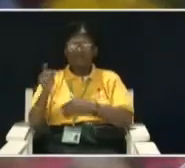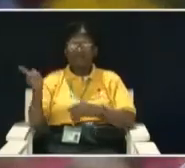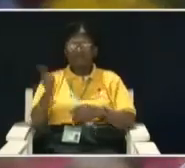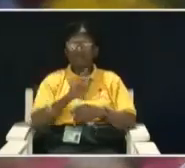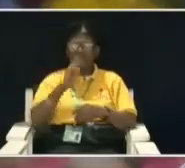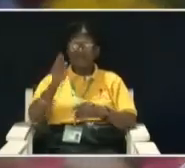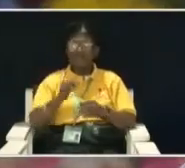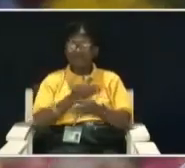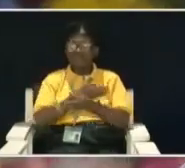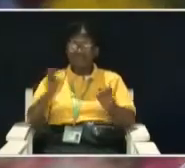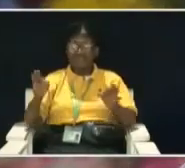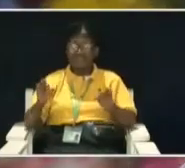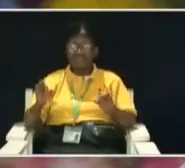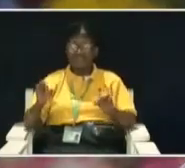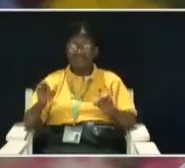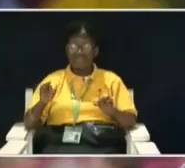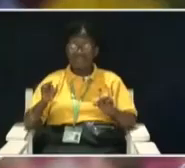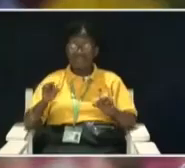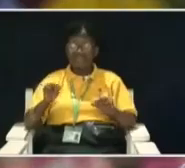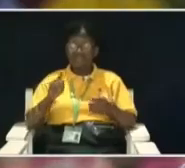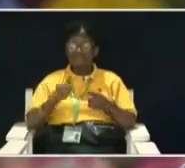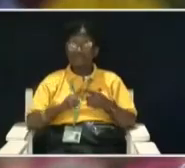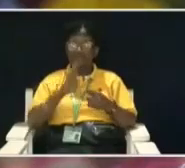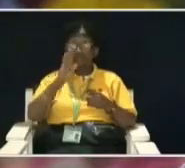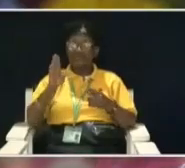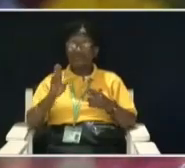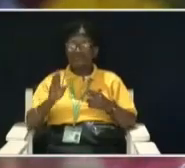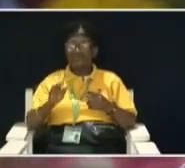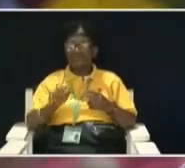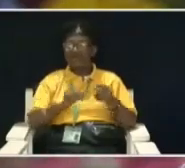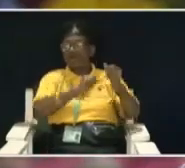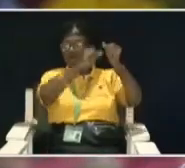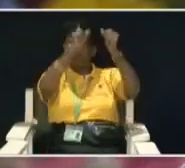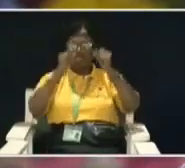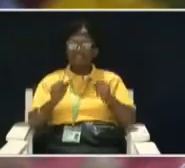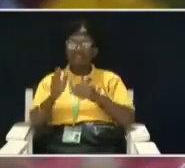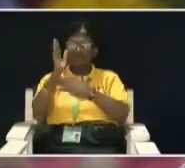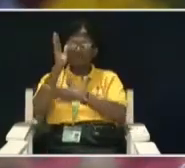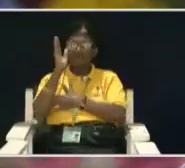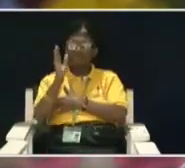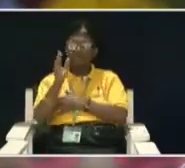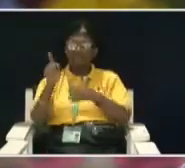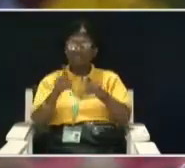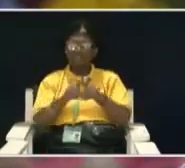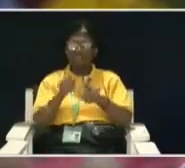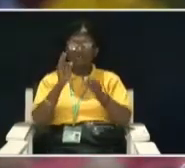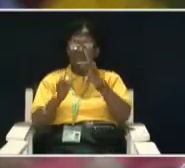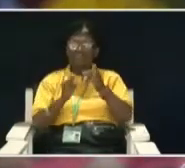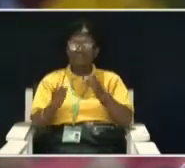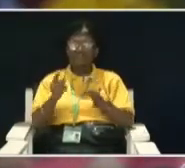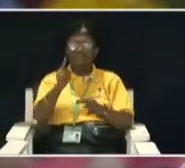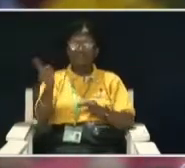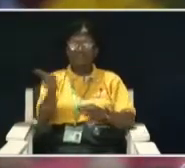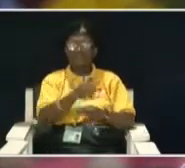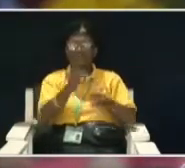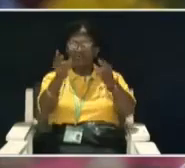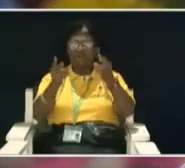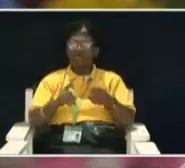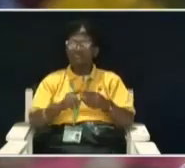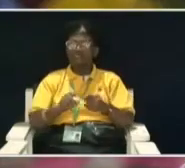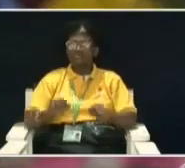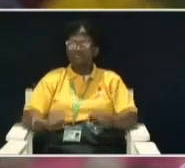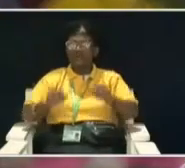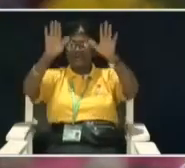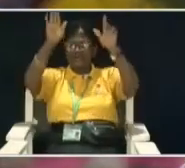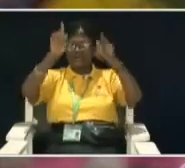free access to the Almighty God. So if you want to give your life to Jesus Christ,